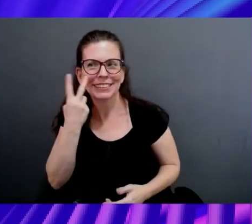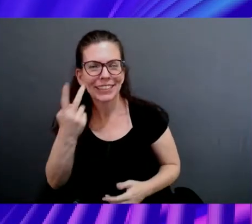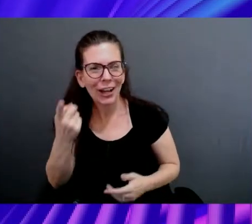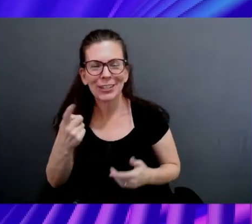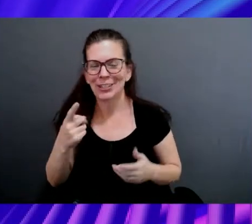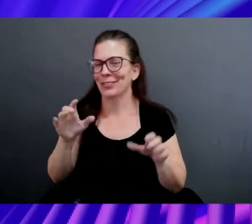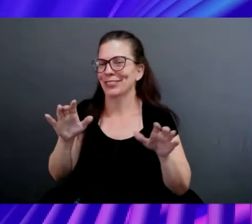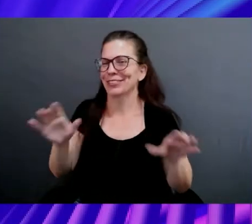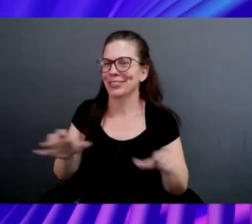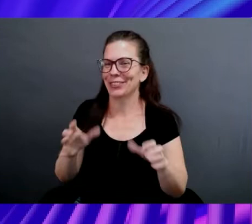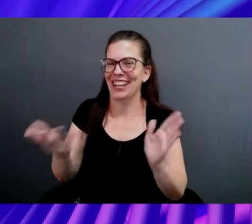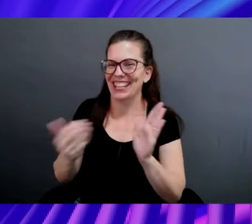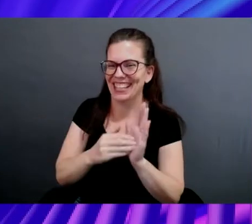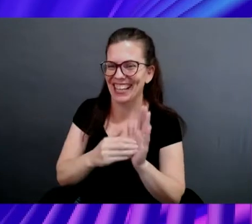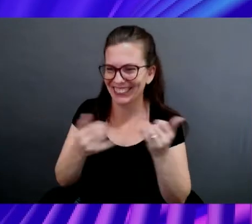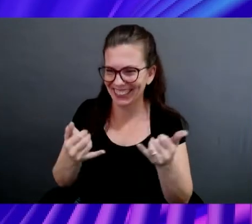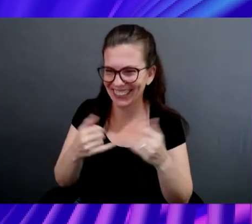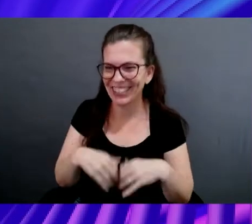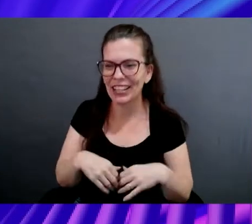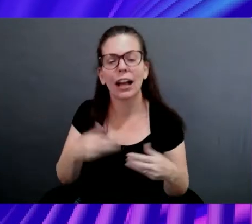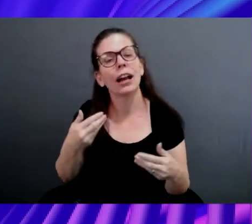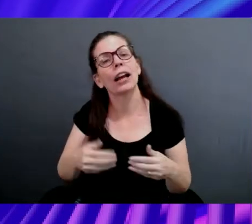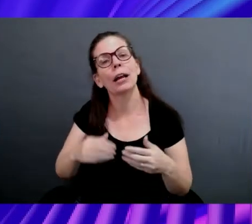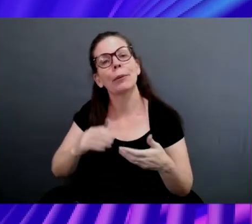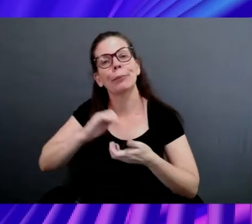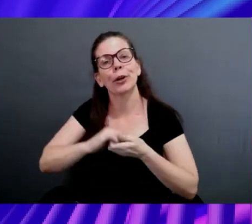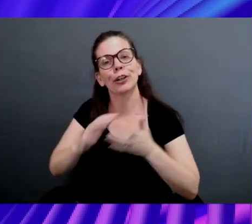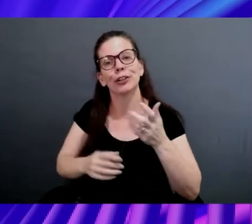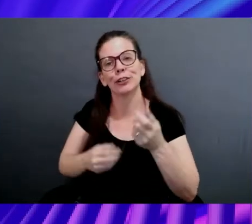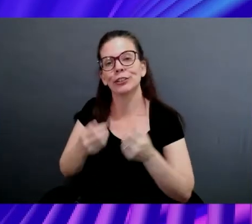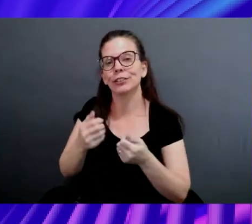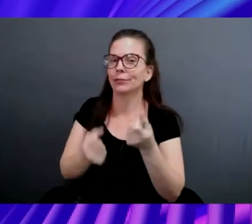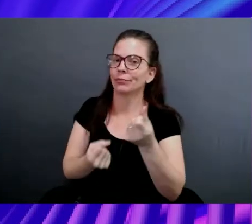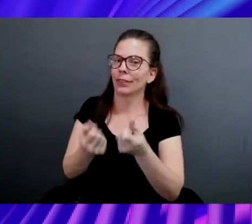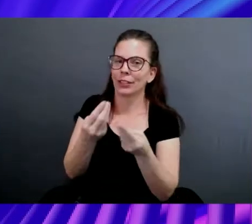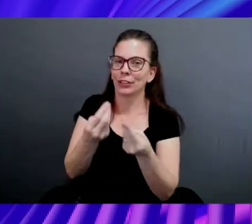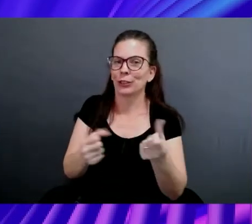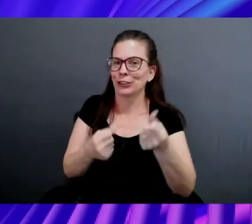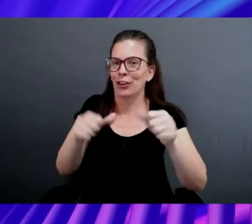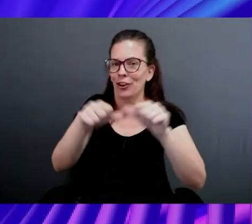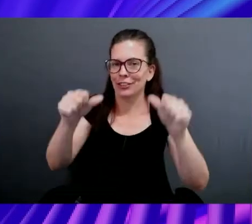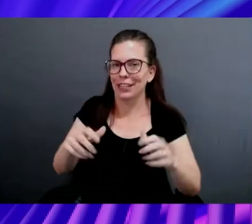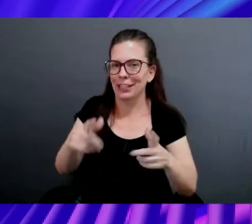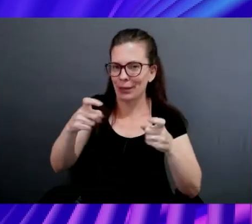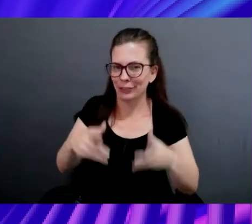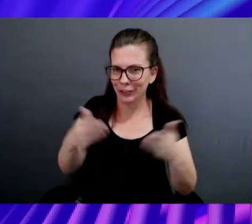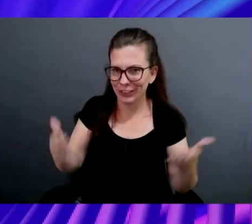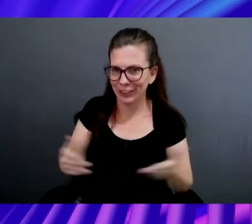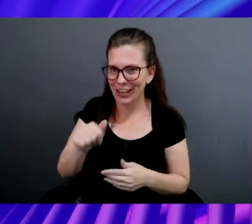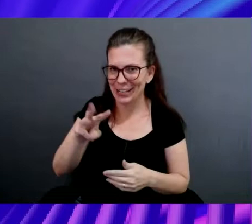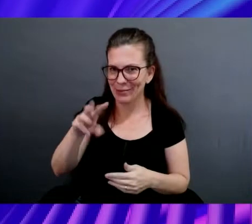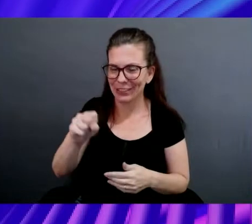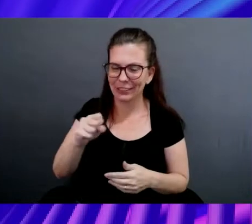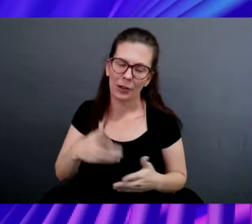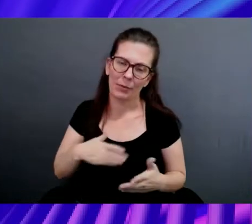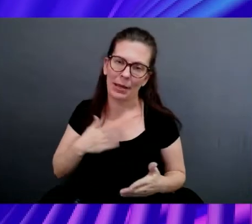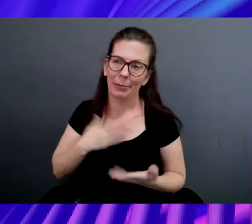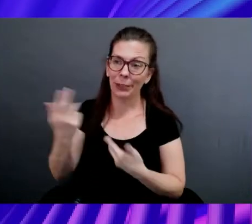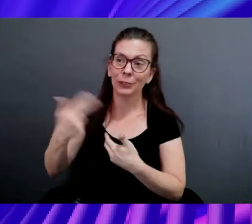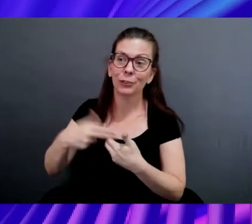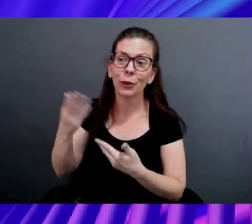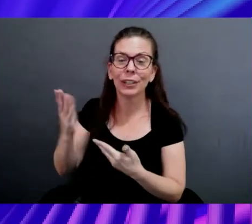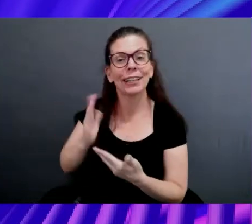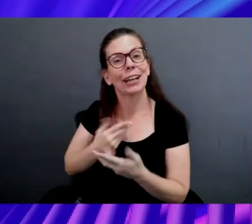away. I am a partner solutions architecture manager here at AWS, and I'm happy to be joined by our